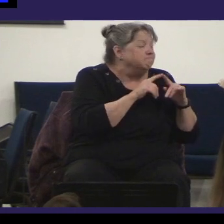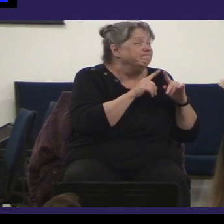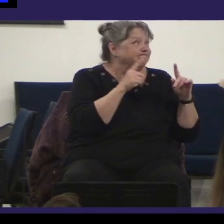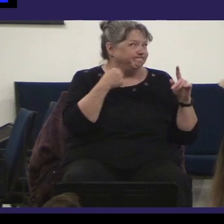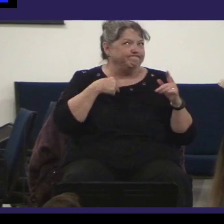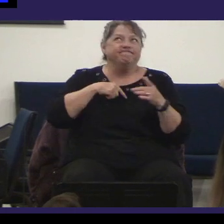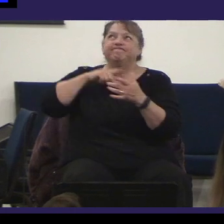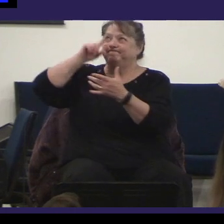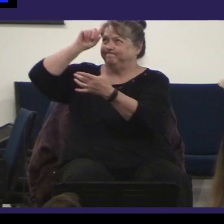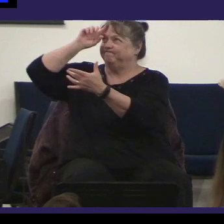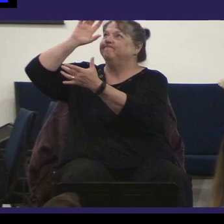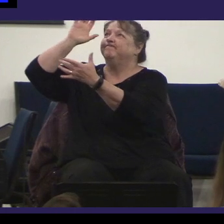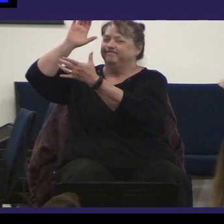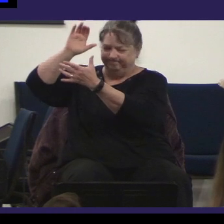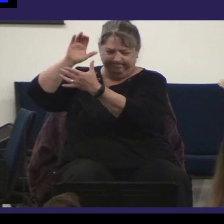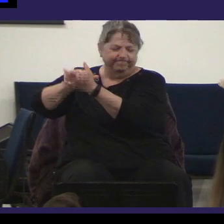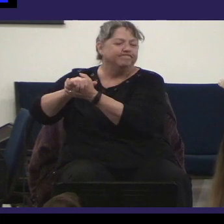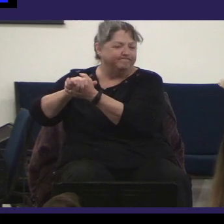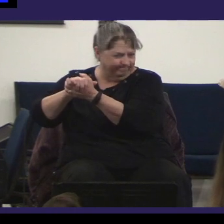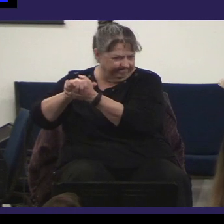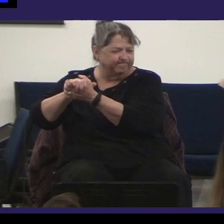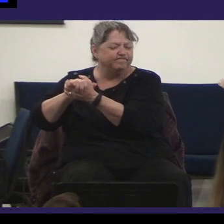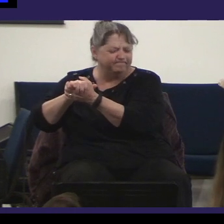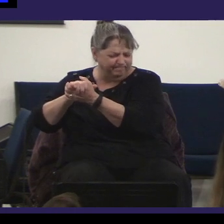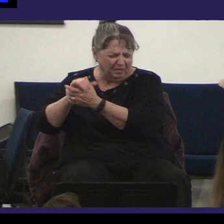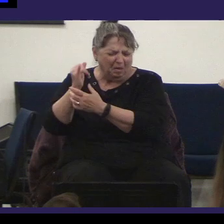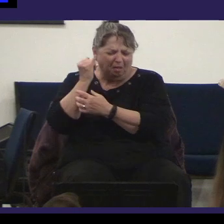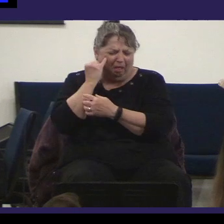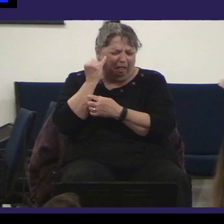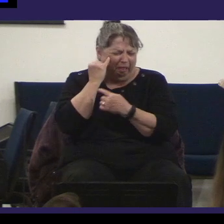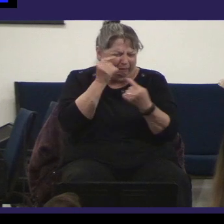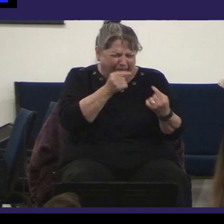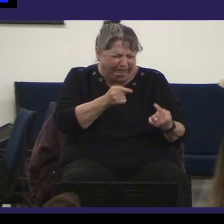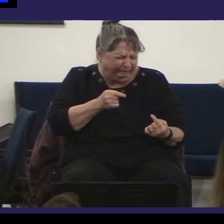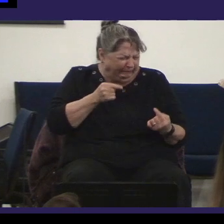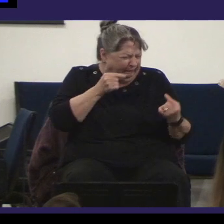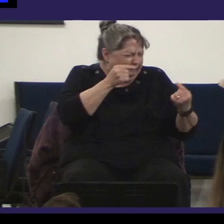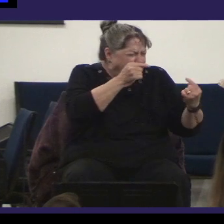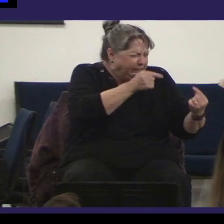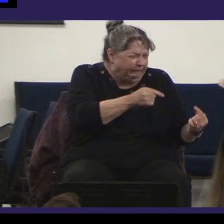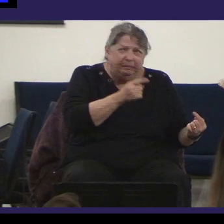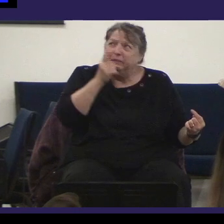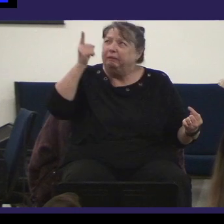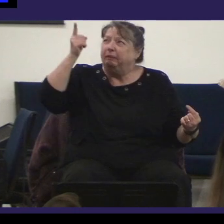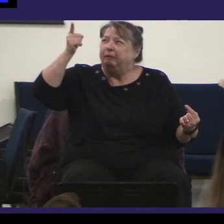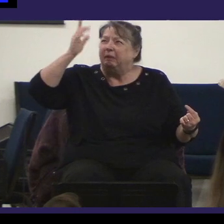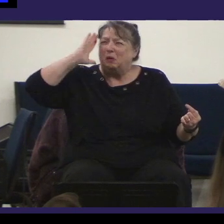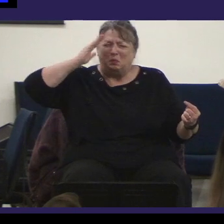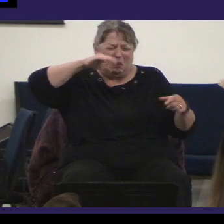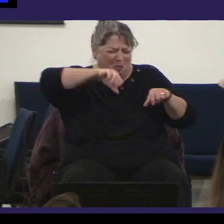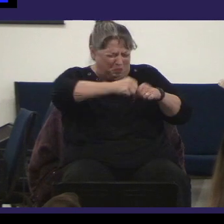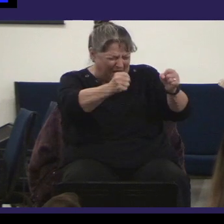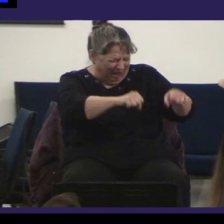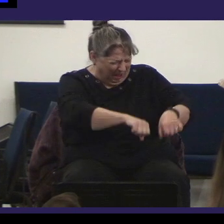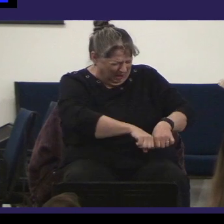it. Every stronghold has to break at the name of